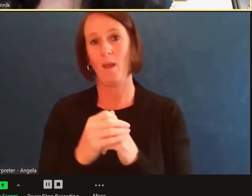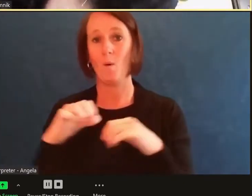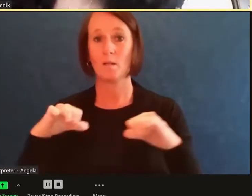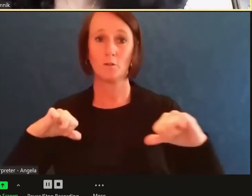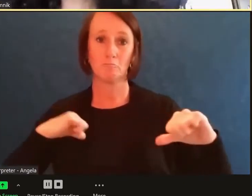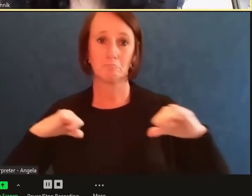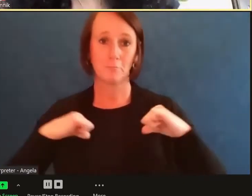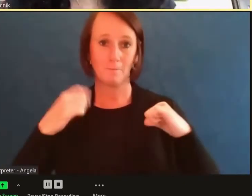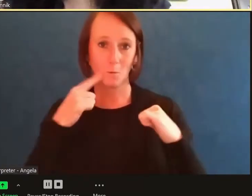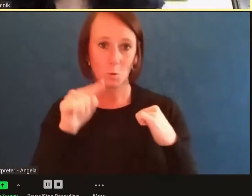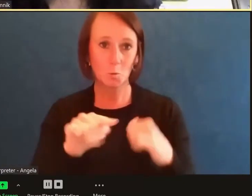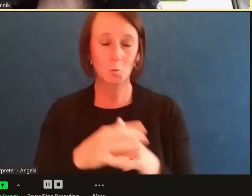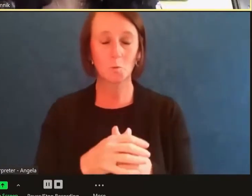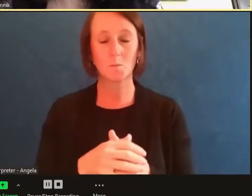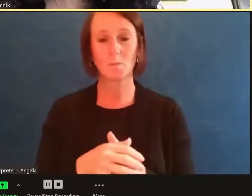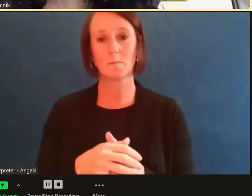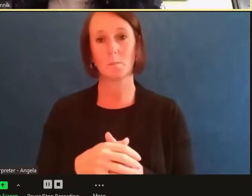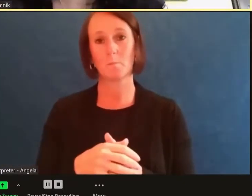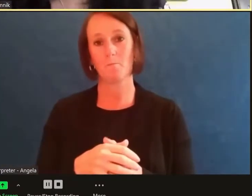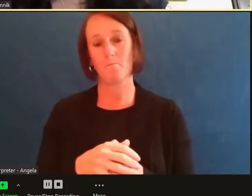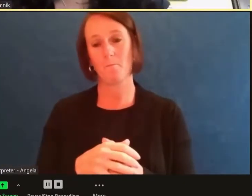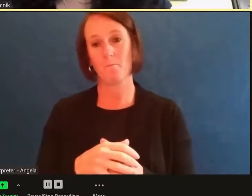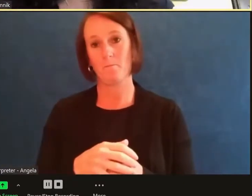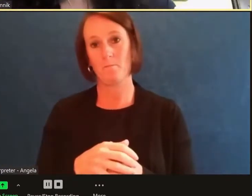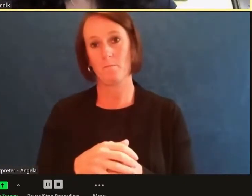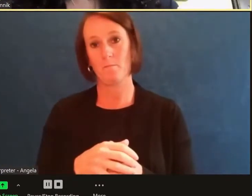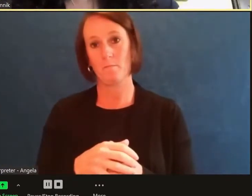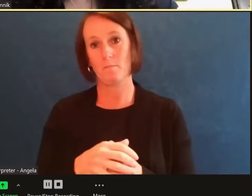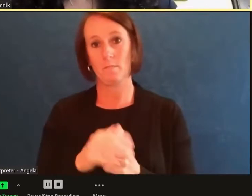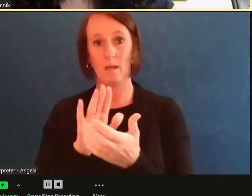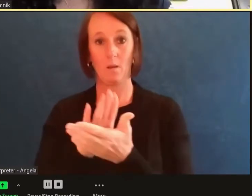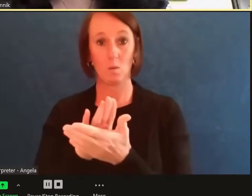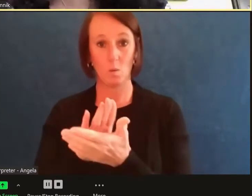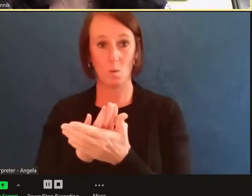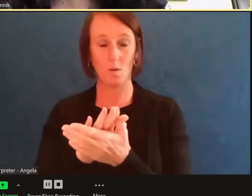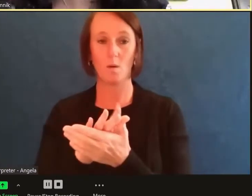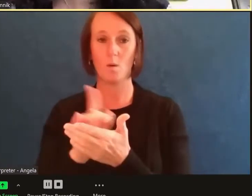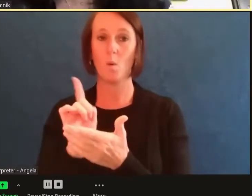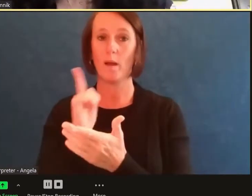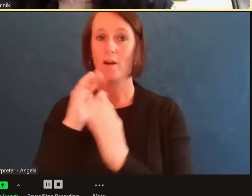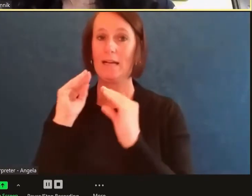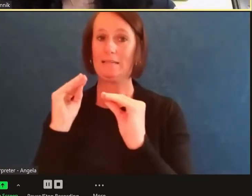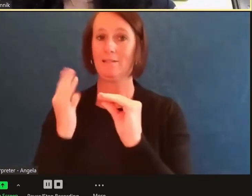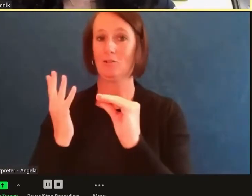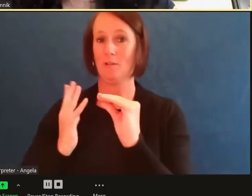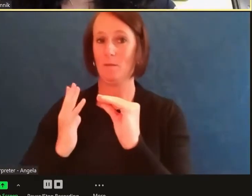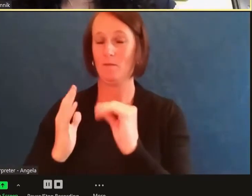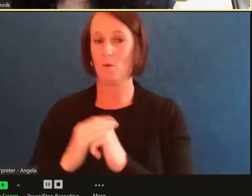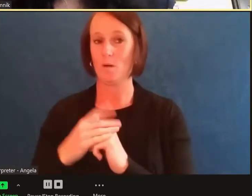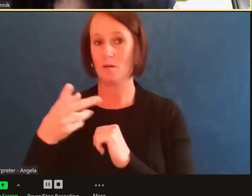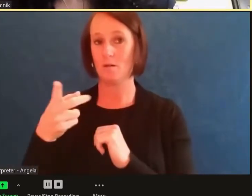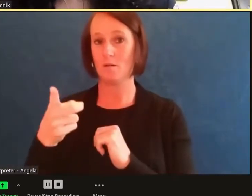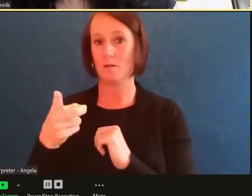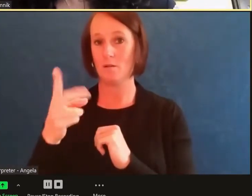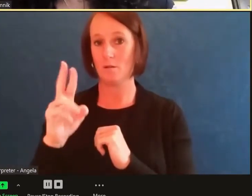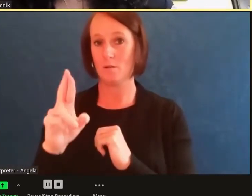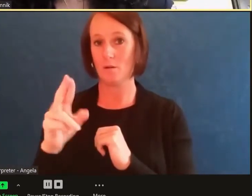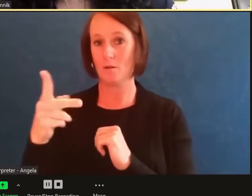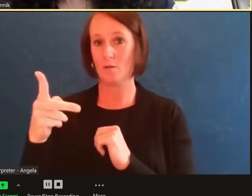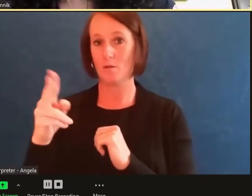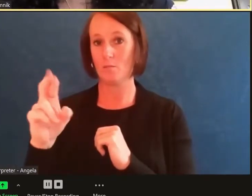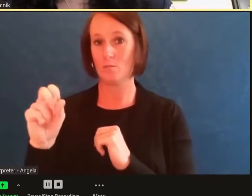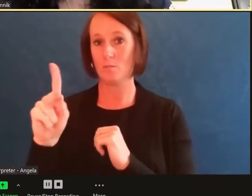shared this with you just over email, but the school that I used to teach at, Dr. Proby, just totally embraced